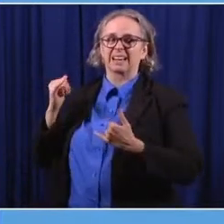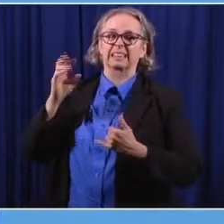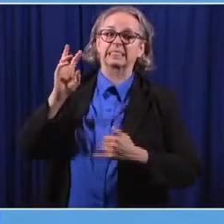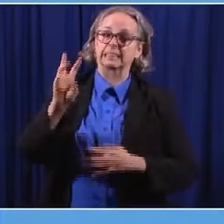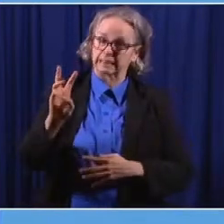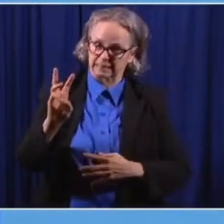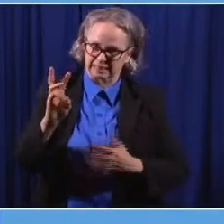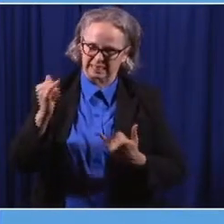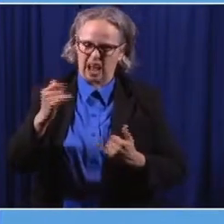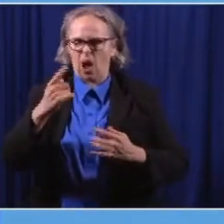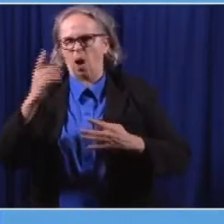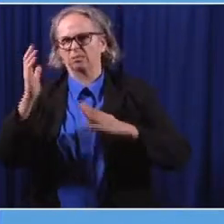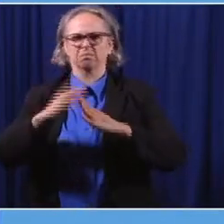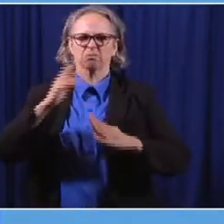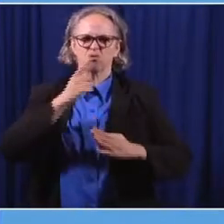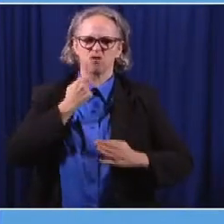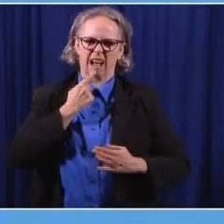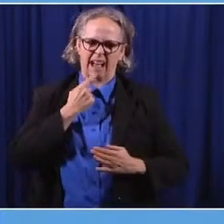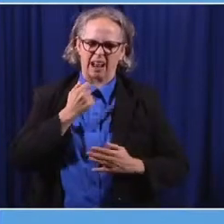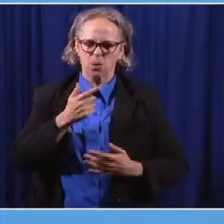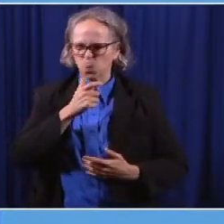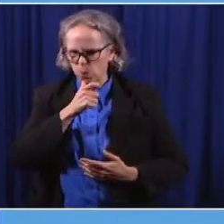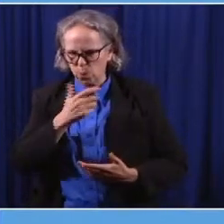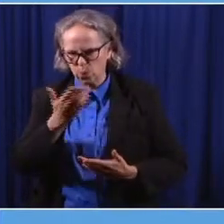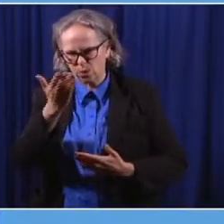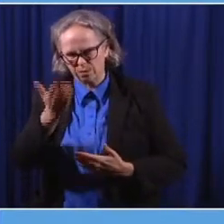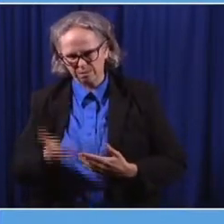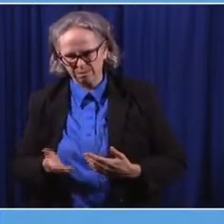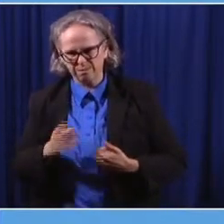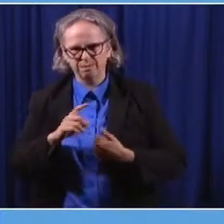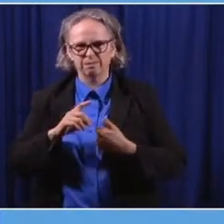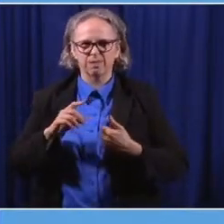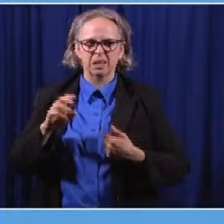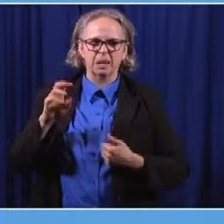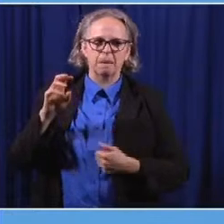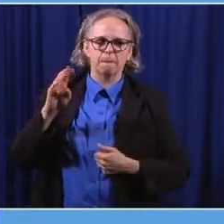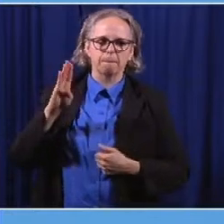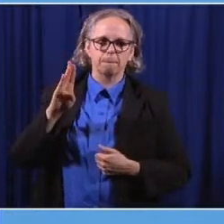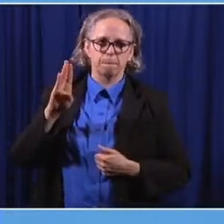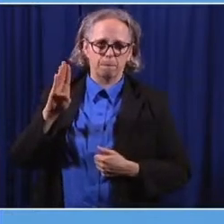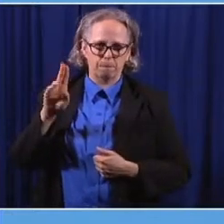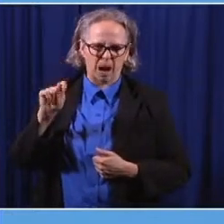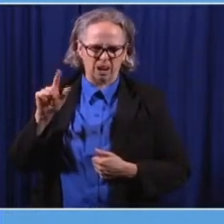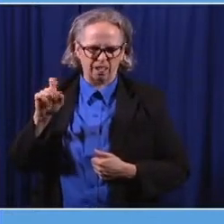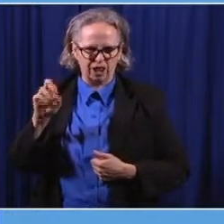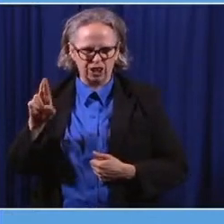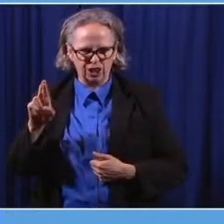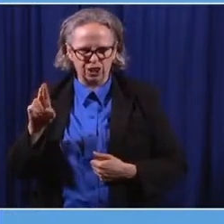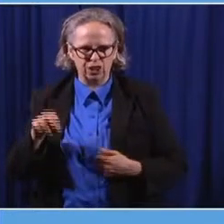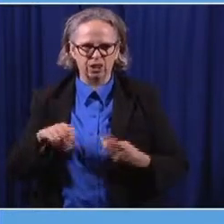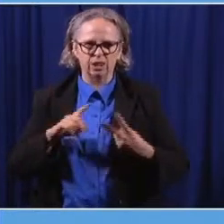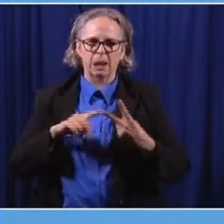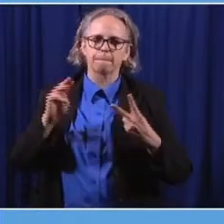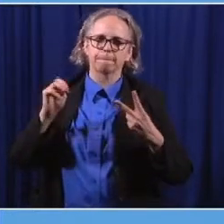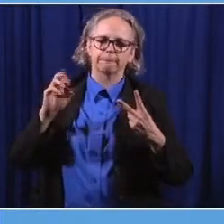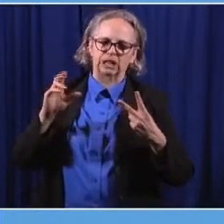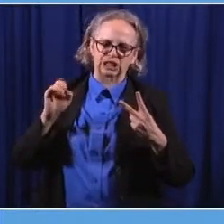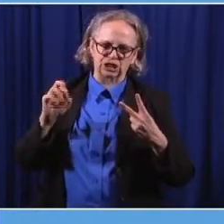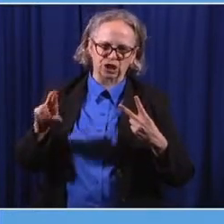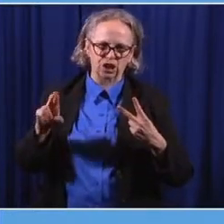week's red counties: Butler, Mercer, Montgomery, Preble, Putnam, and Summit